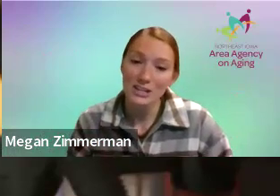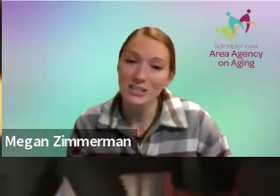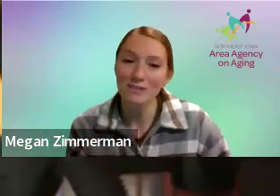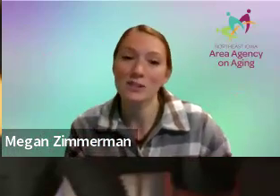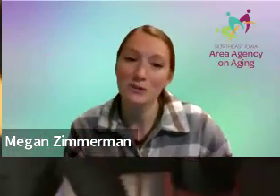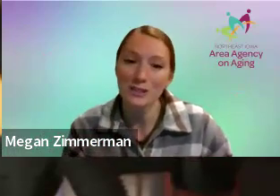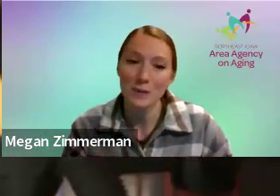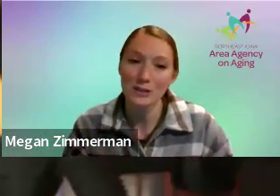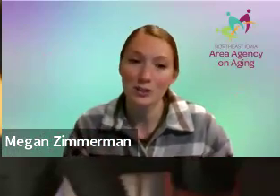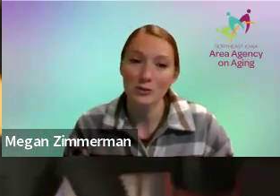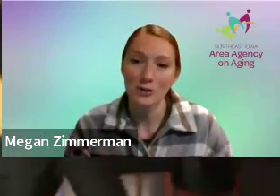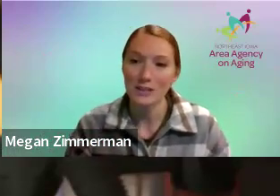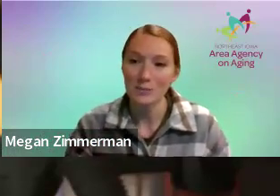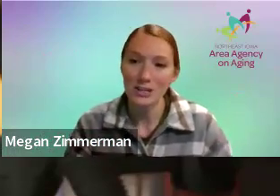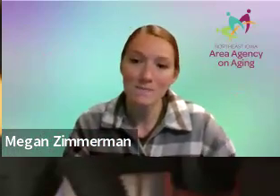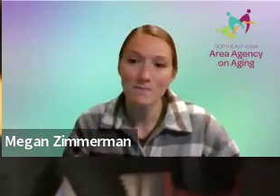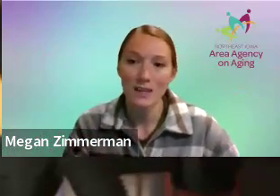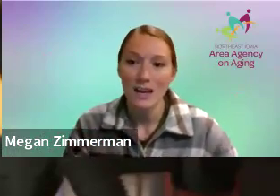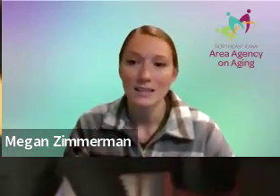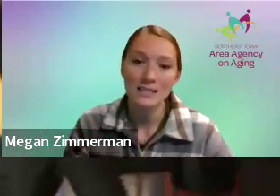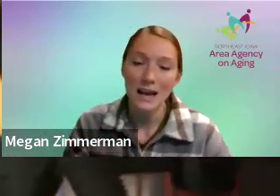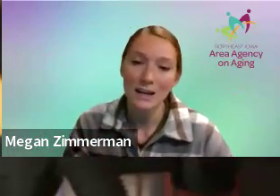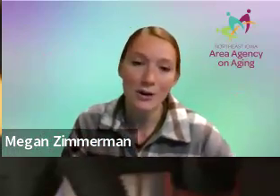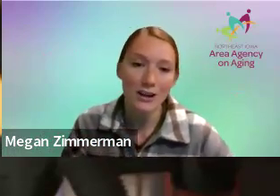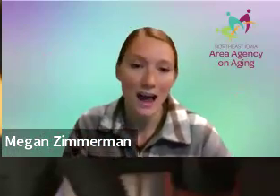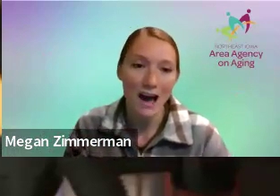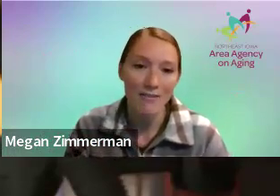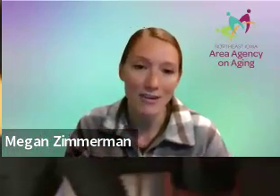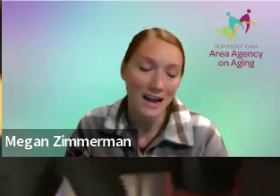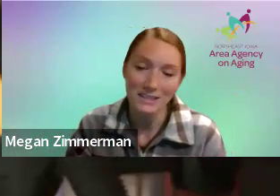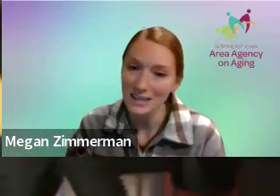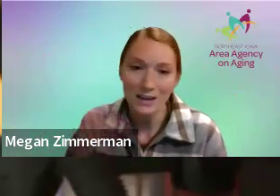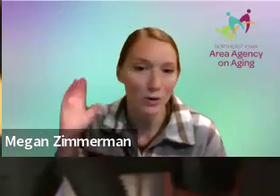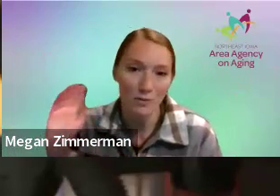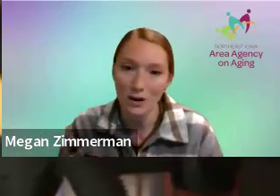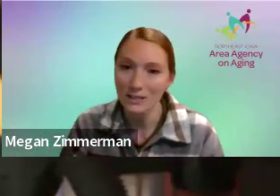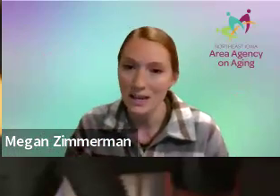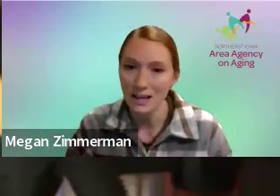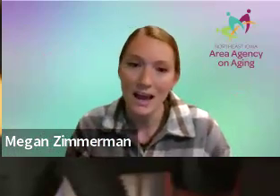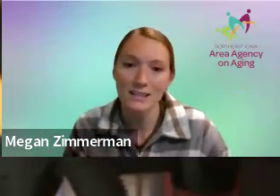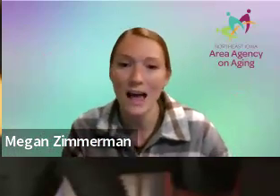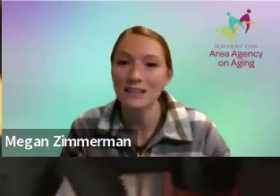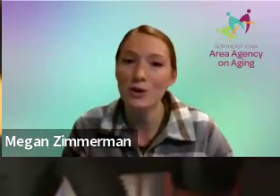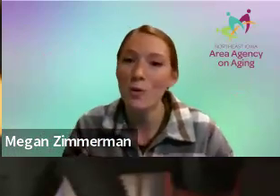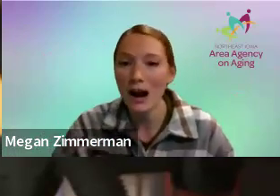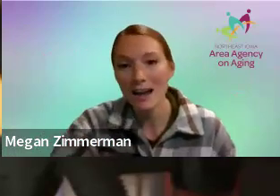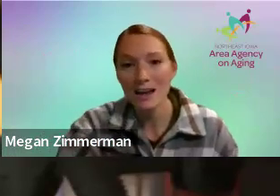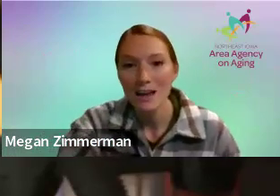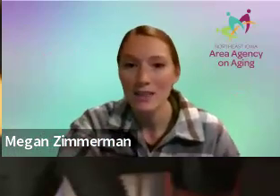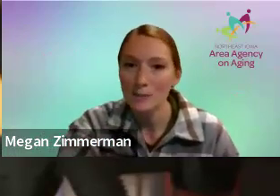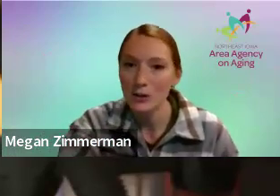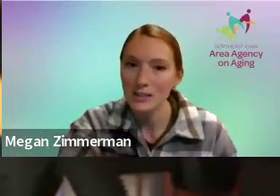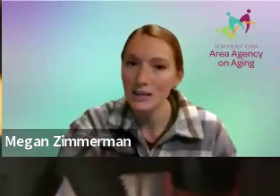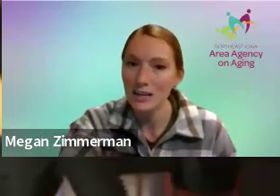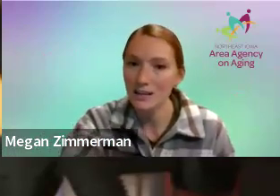With the changes in visual and spatial perception, does anyone have an idea or want to take a guess as to